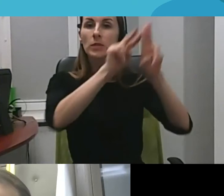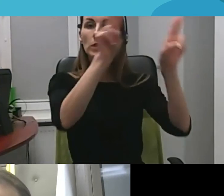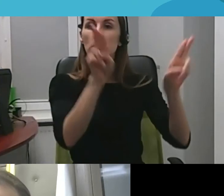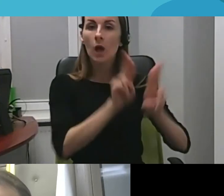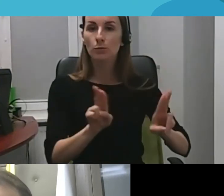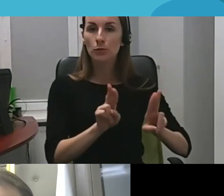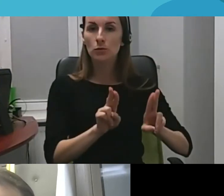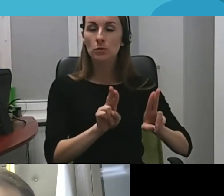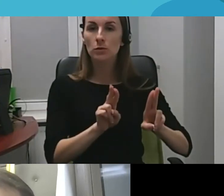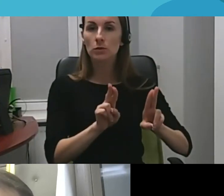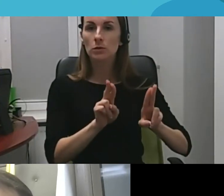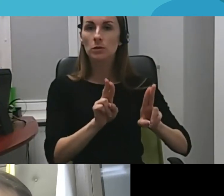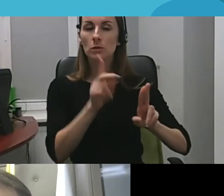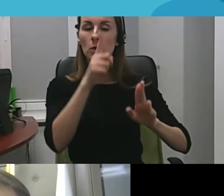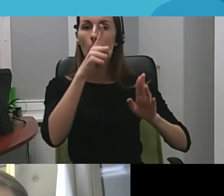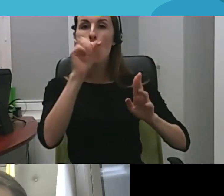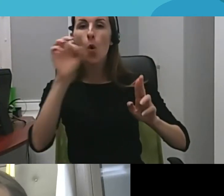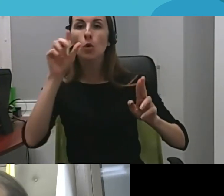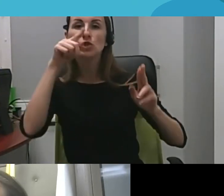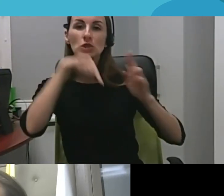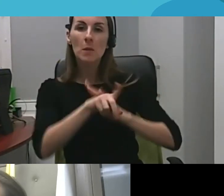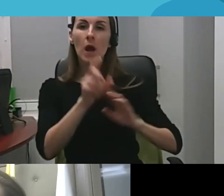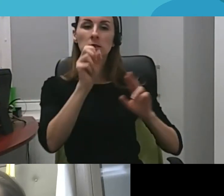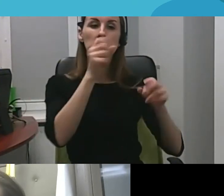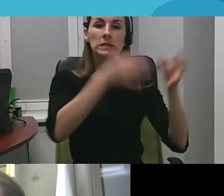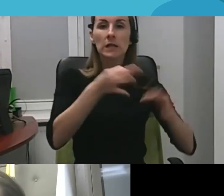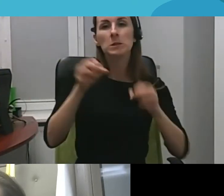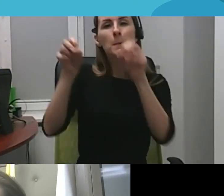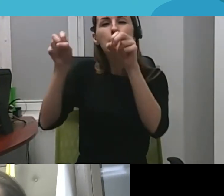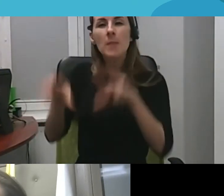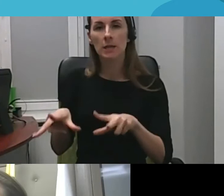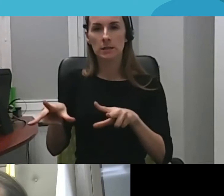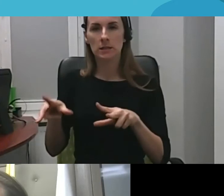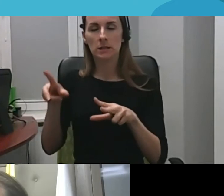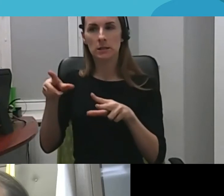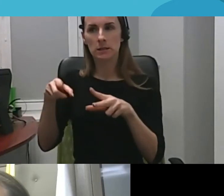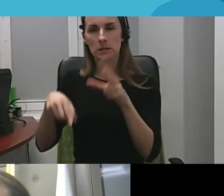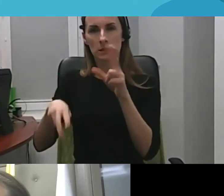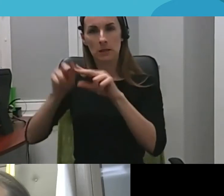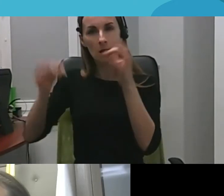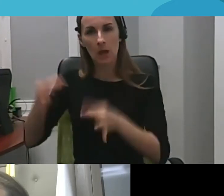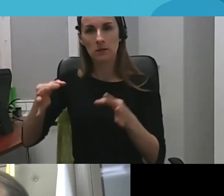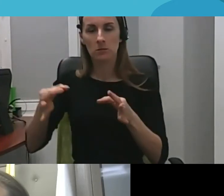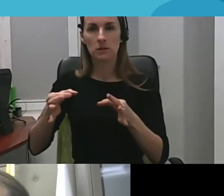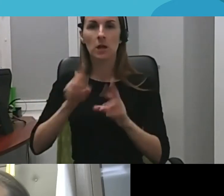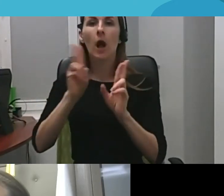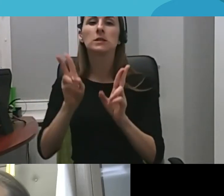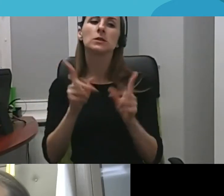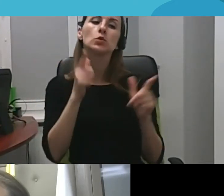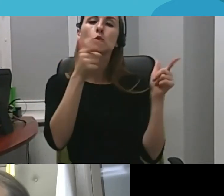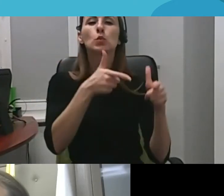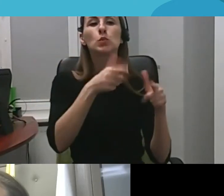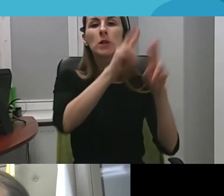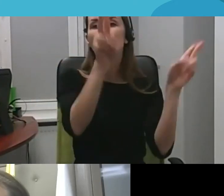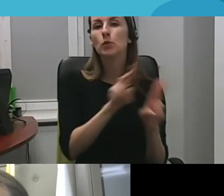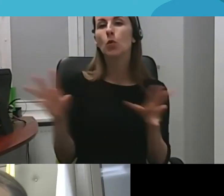international tribunal can be established. But anyway, I think the first precondition